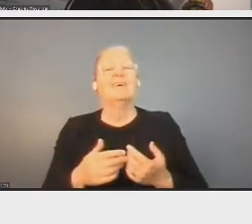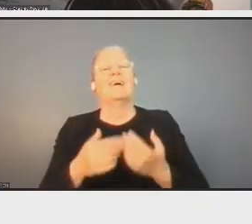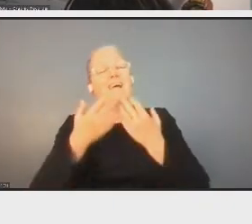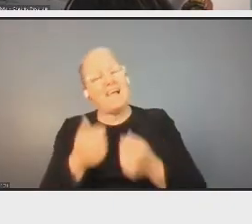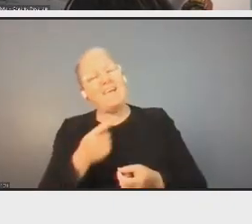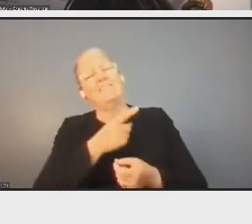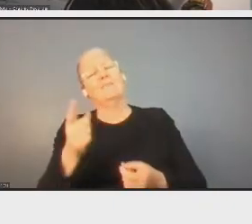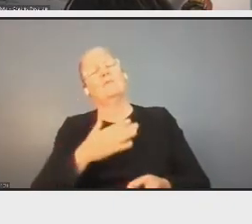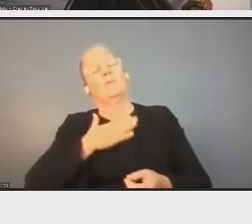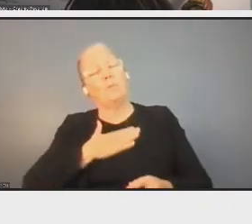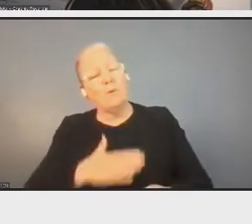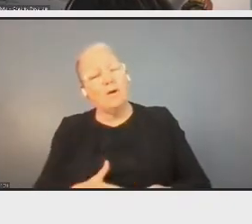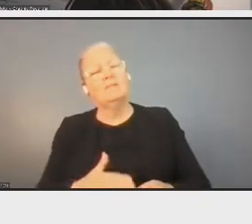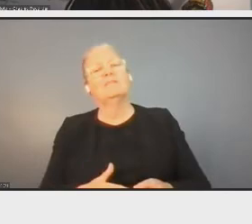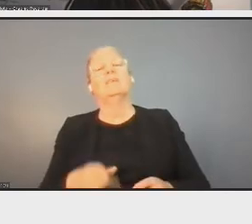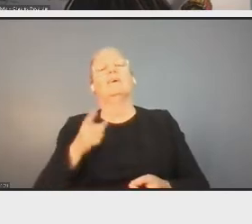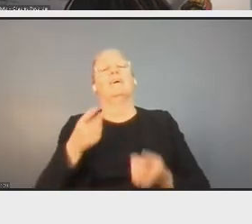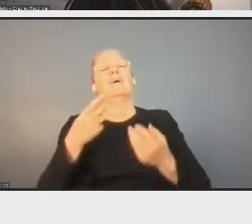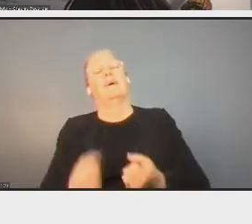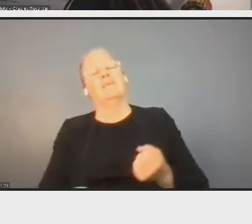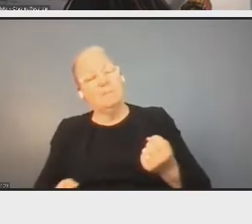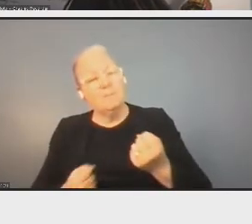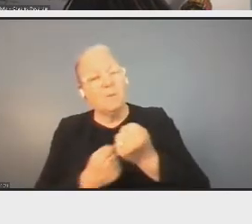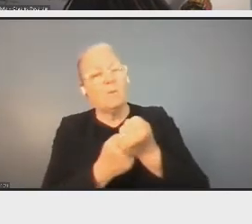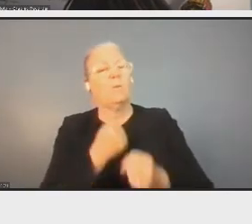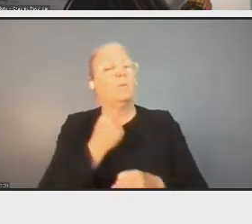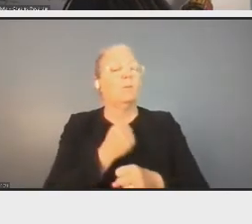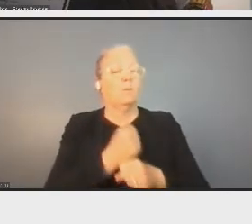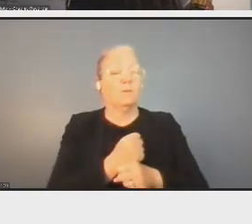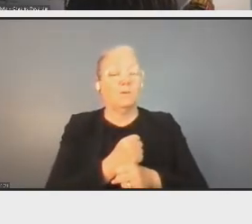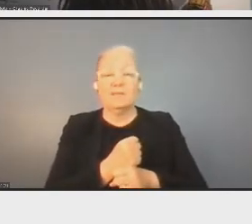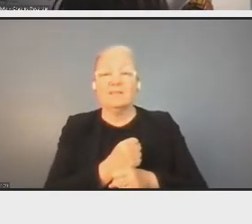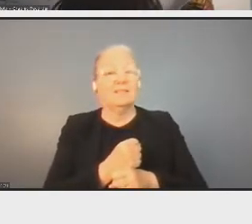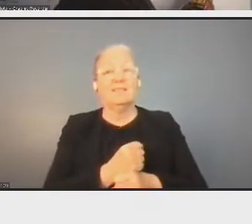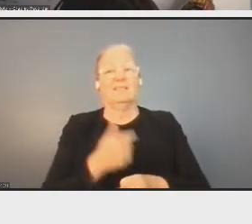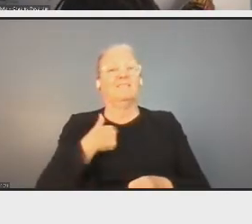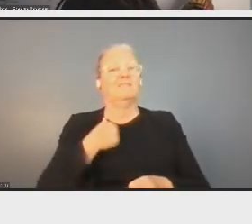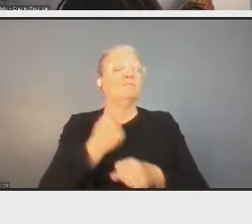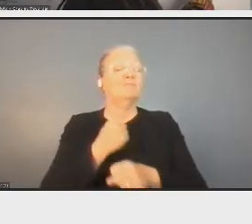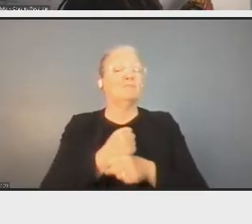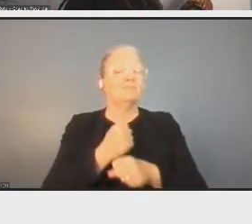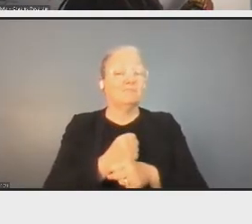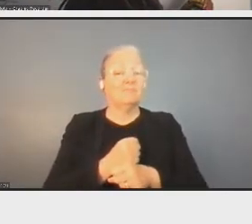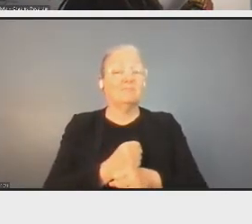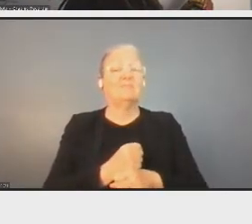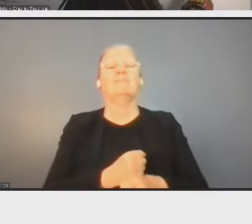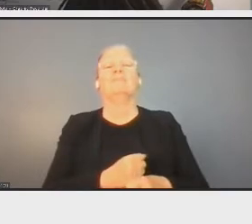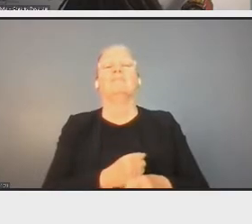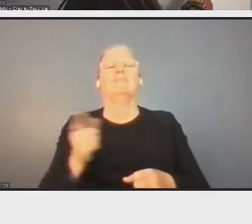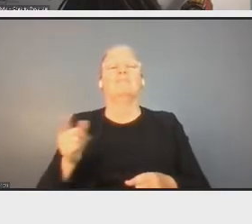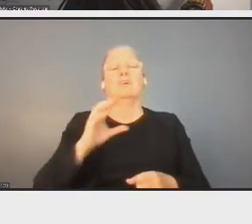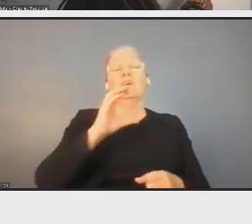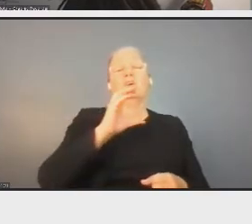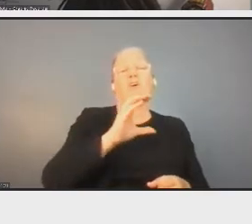they've always supported the work. And I think even Basil will know, since we started working in the CBD COP, we have come a